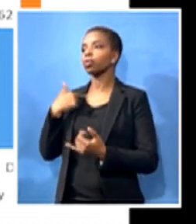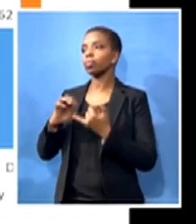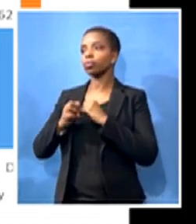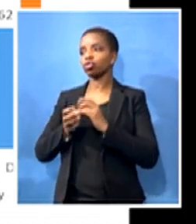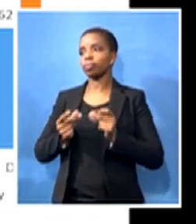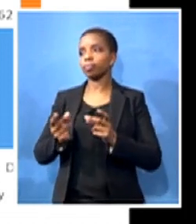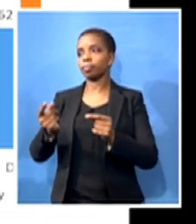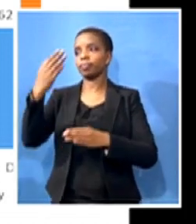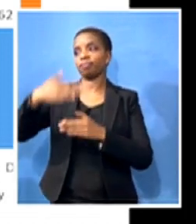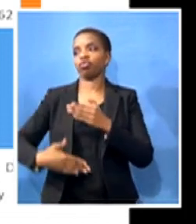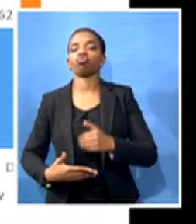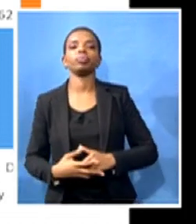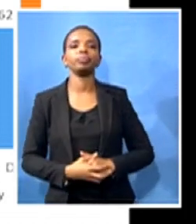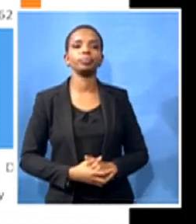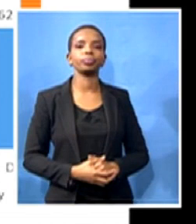Willingness to trust